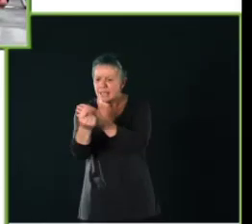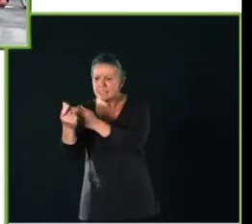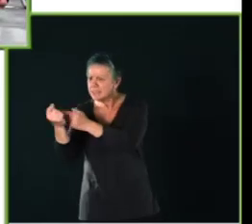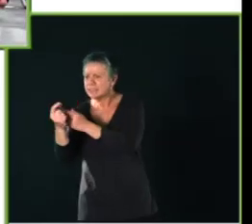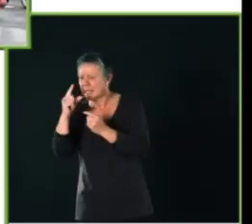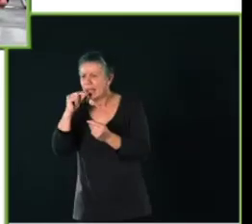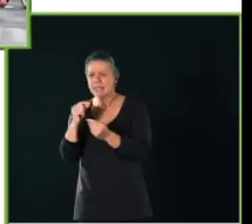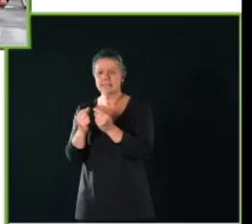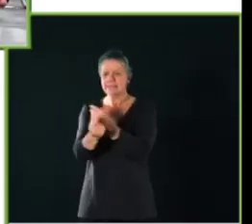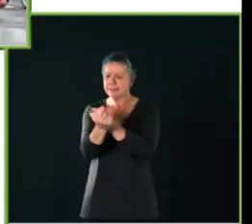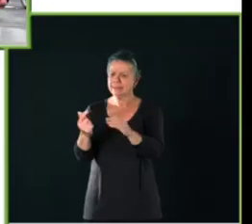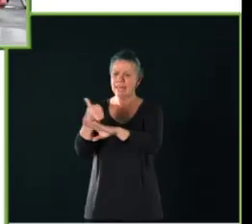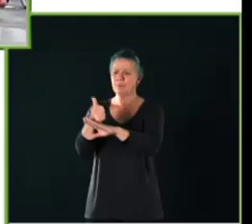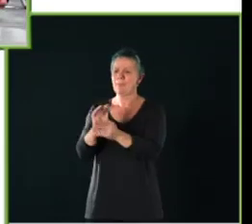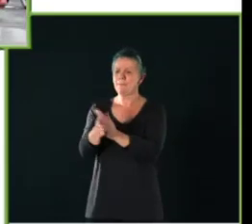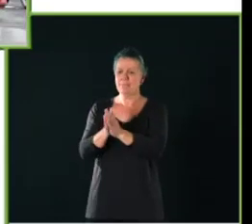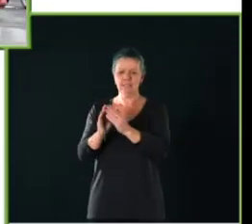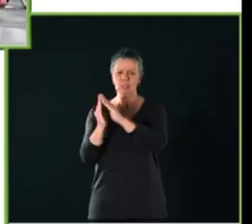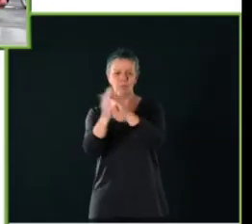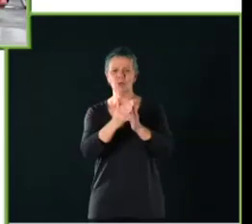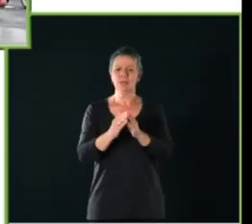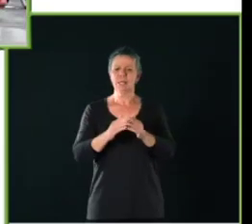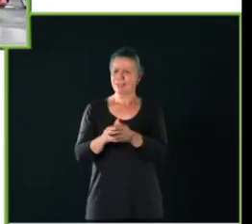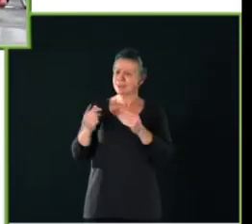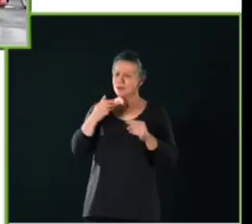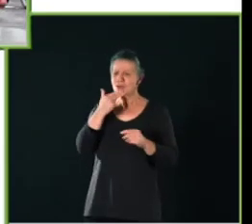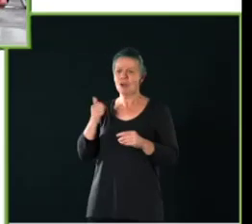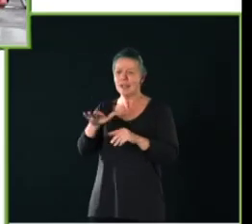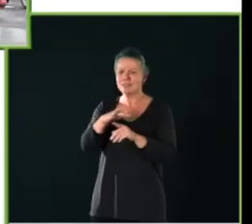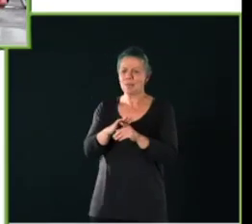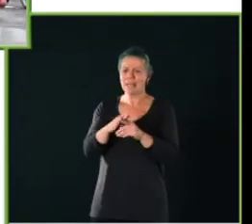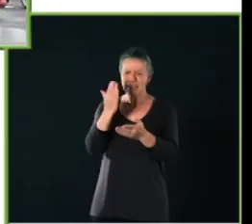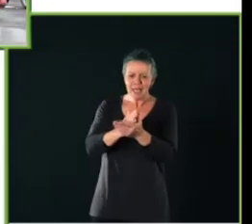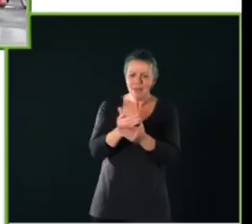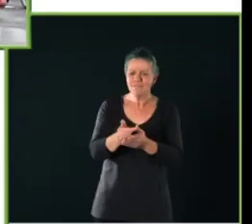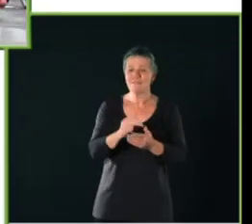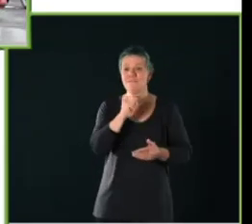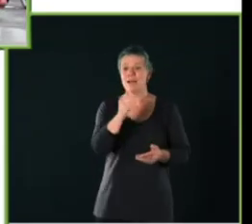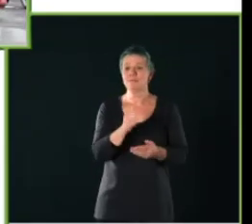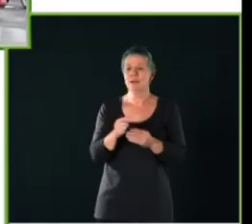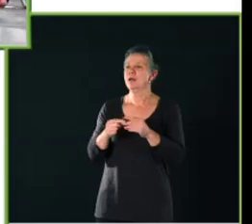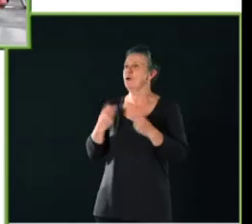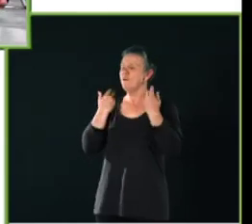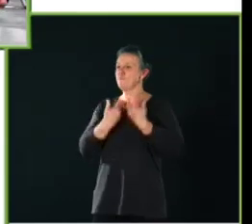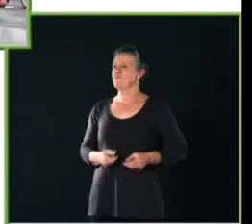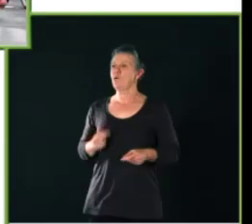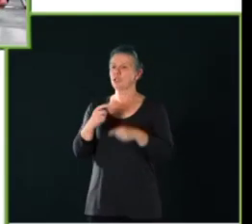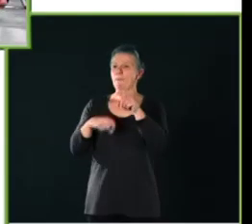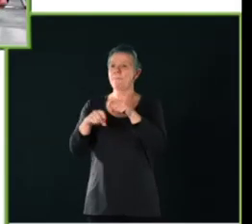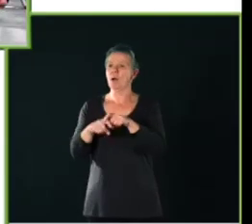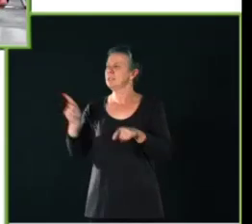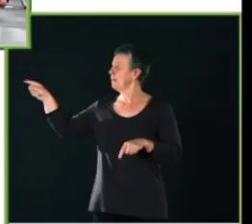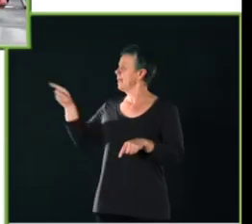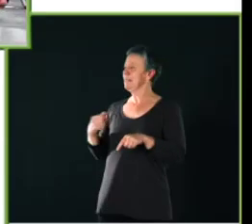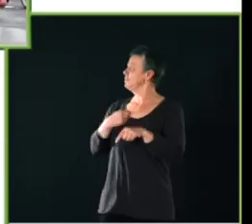attractive place to live, invest in, and have fun in. Frocks on bikes. I reckon I'm the woman on the left with the blue